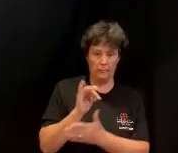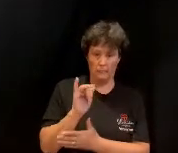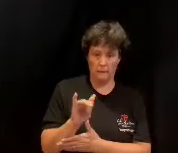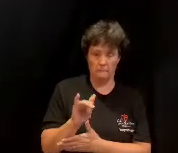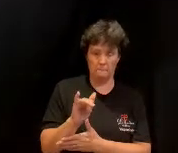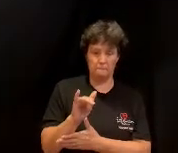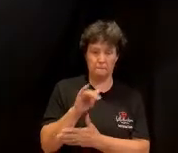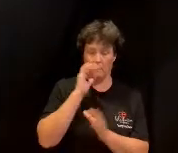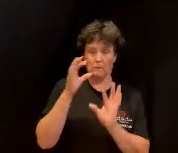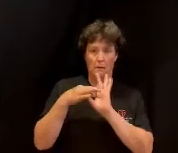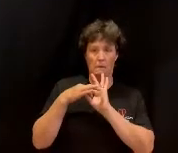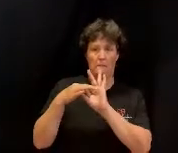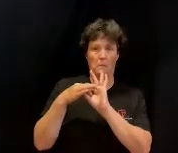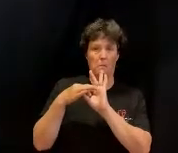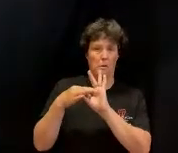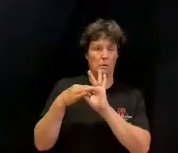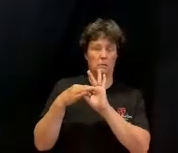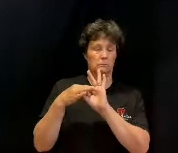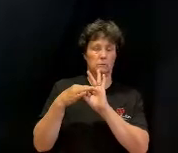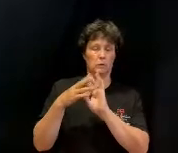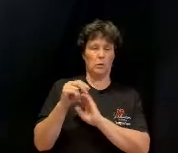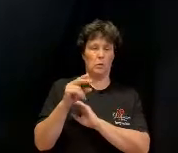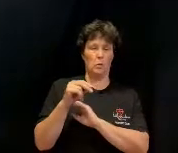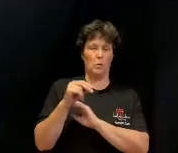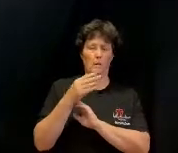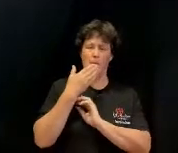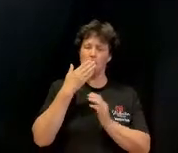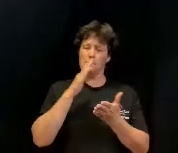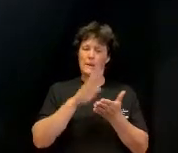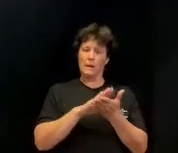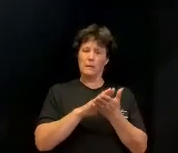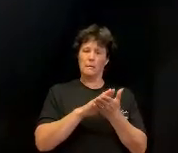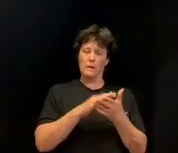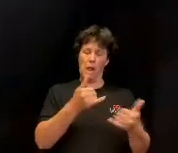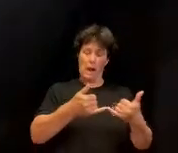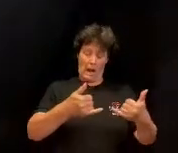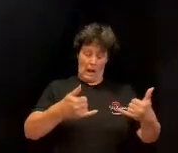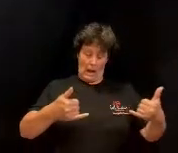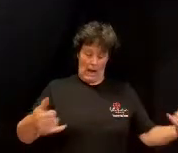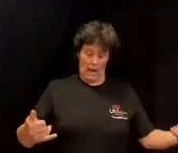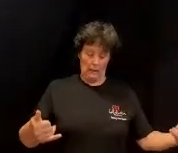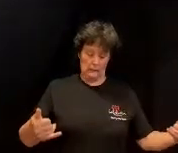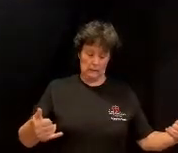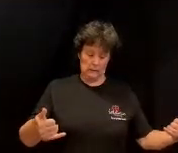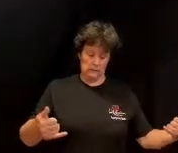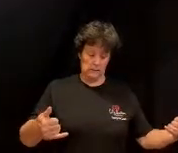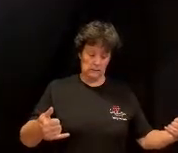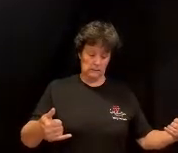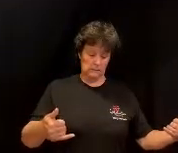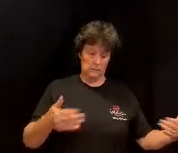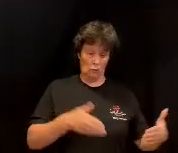I mean, I'm not partnering with darkness. You know where the lines are at. At least you should,